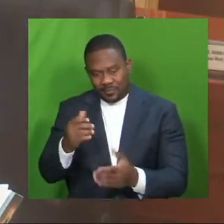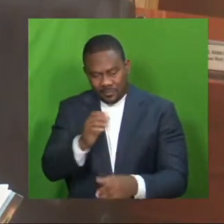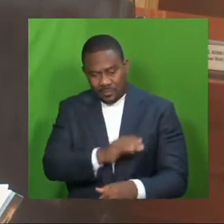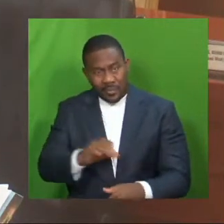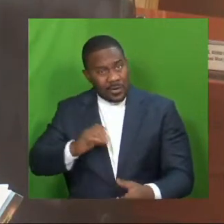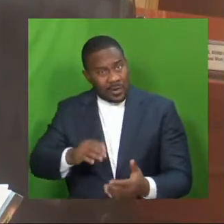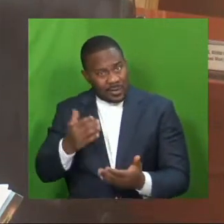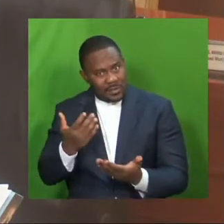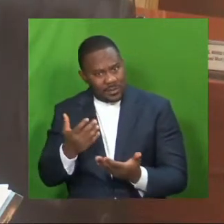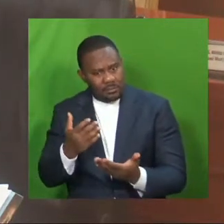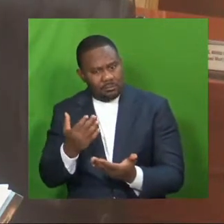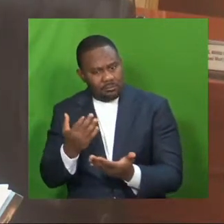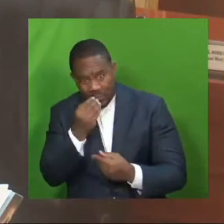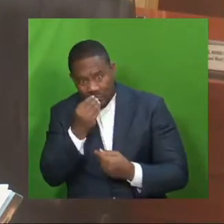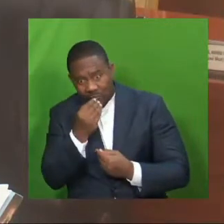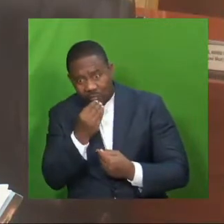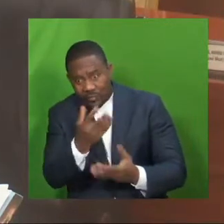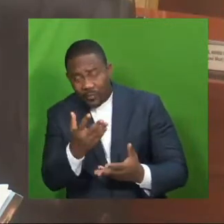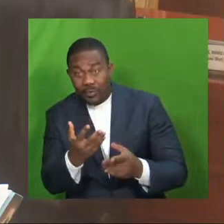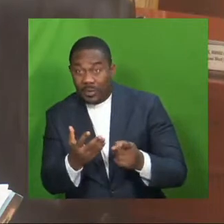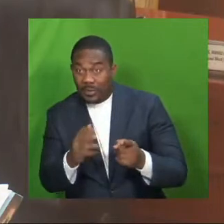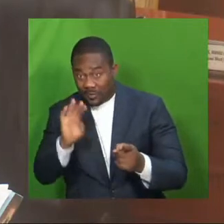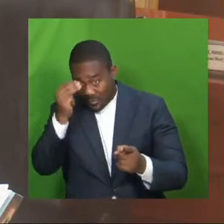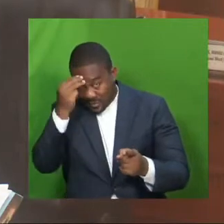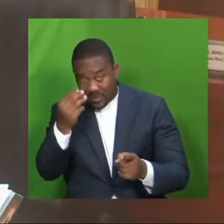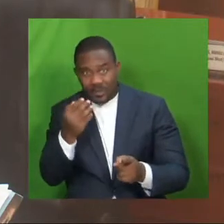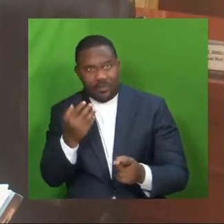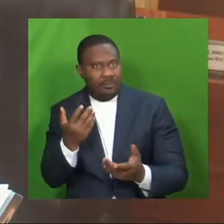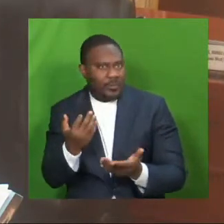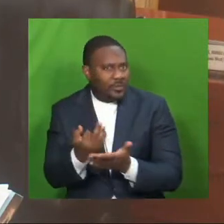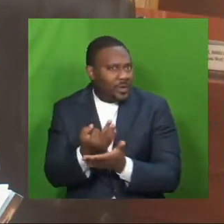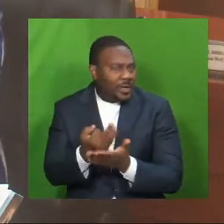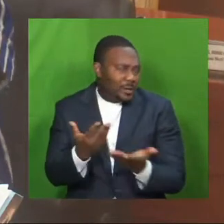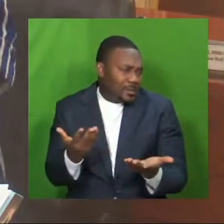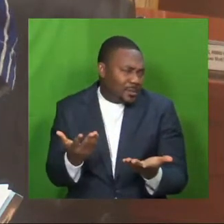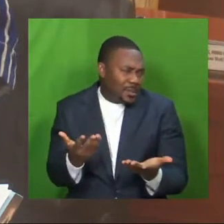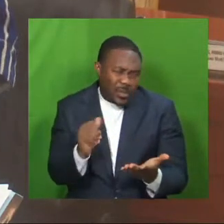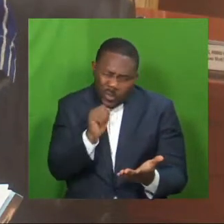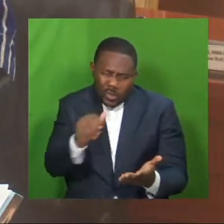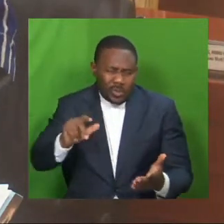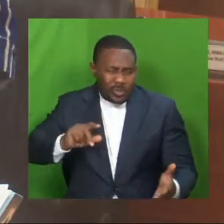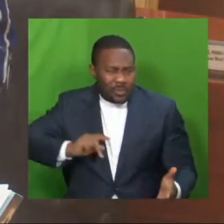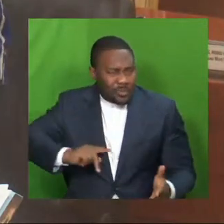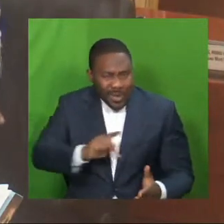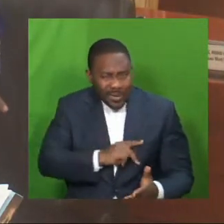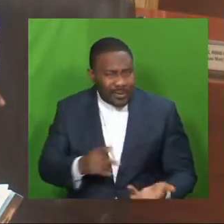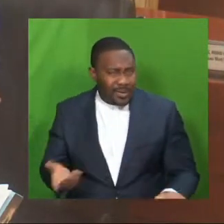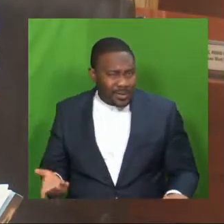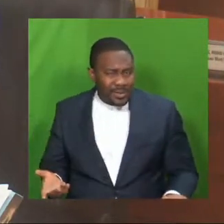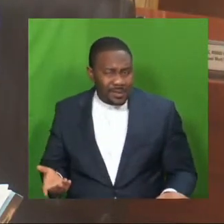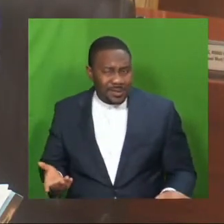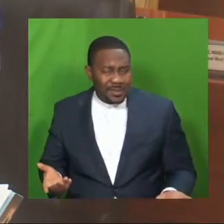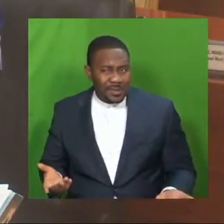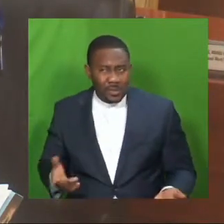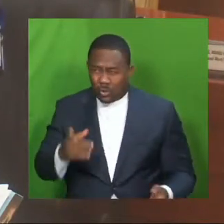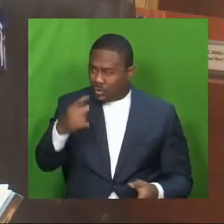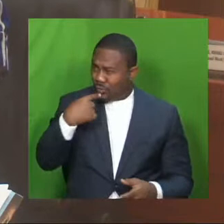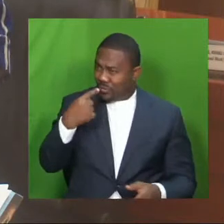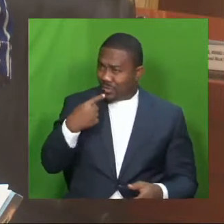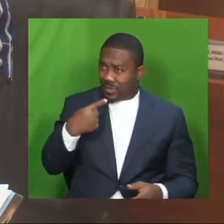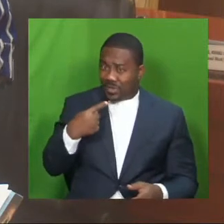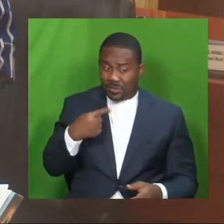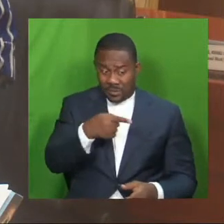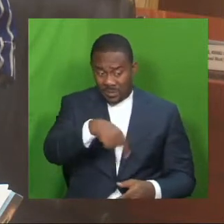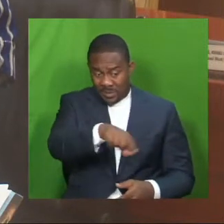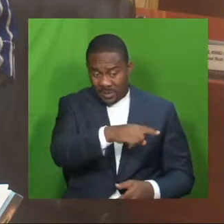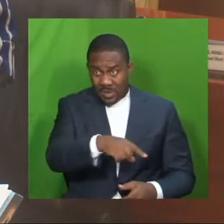plenary. That is the world. Mr. Speaker, so for you to say that when the determination has been made by